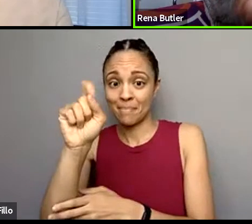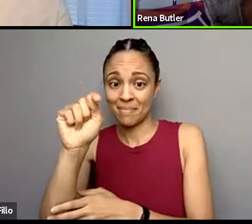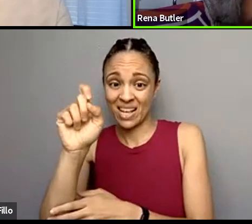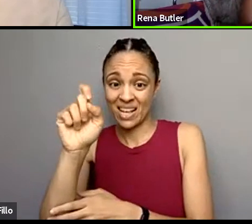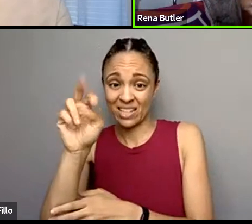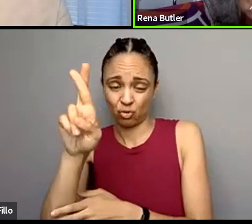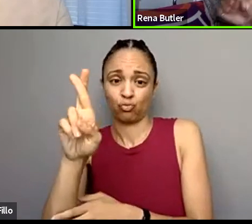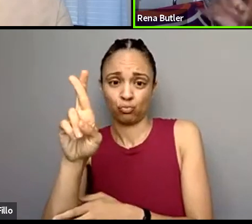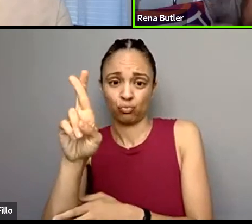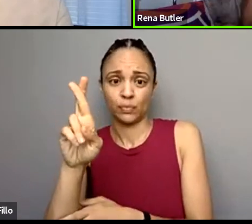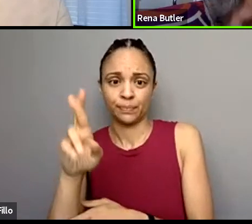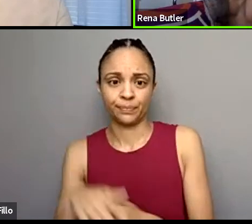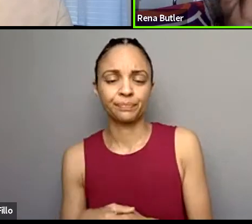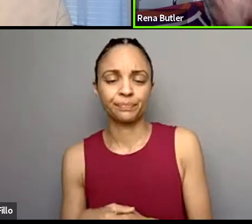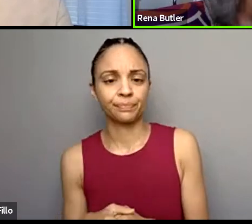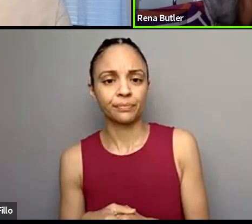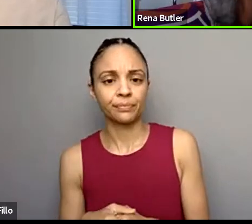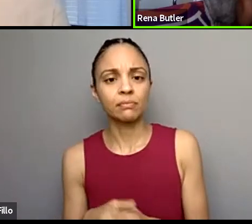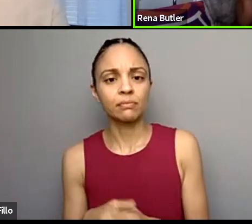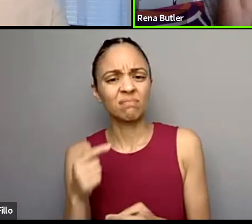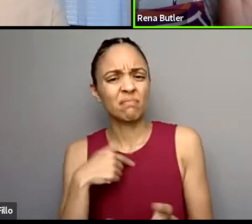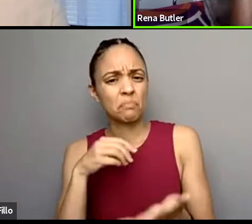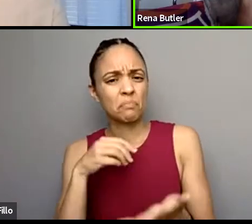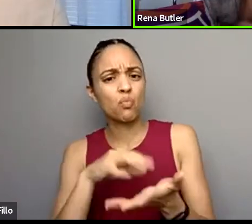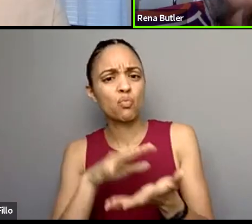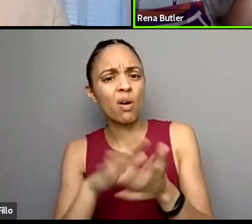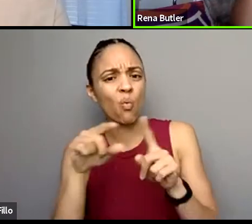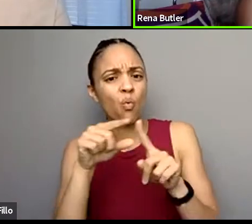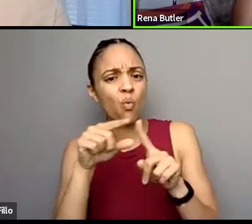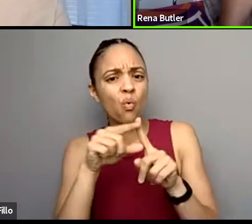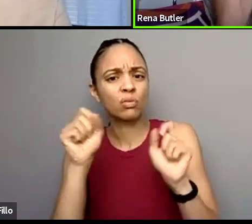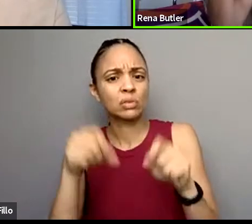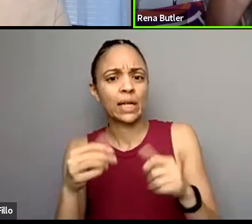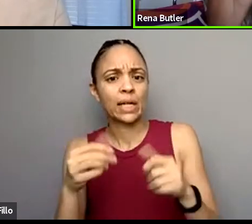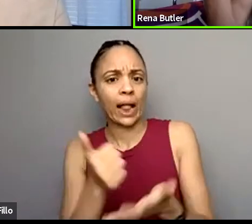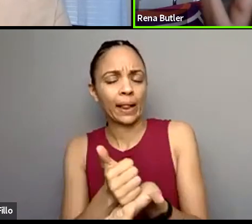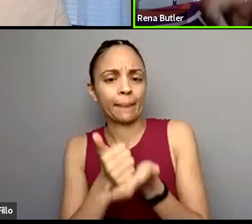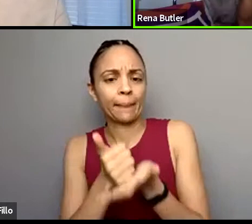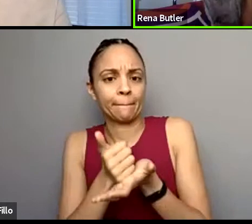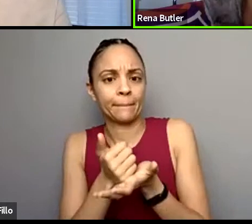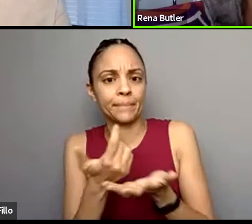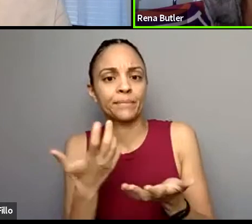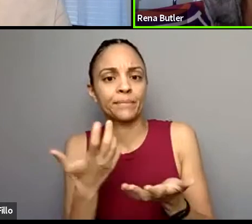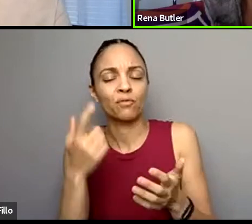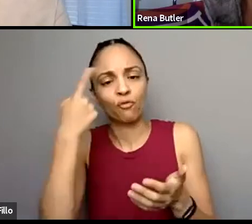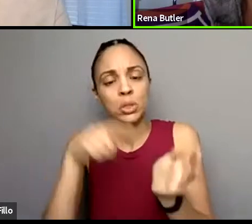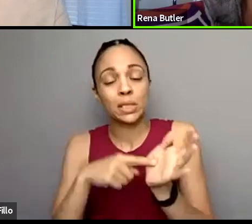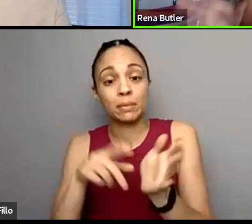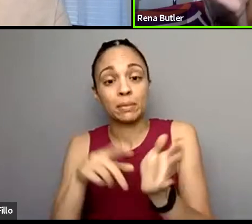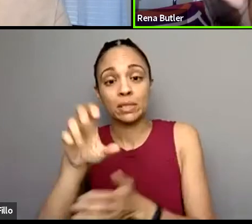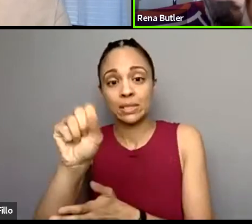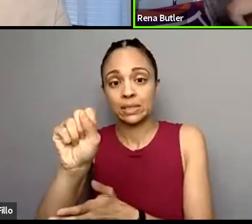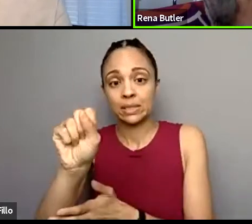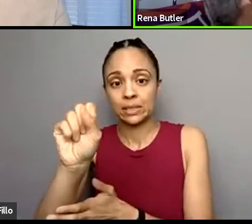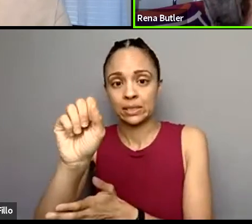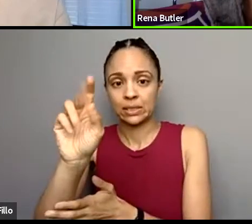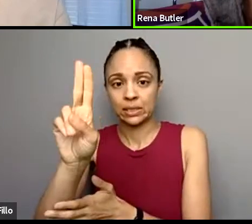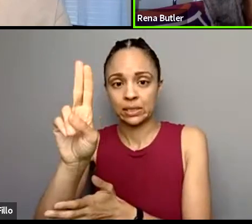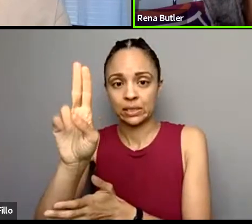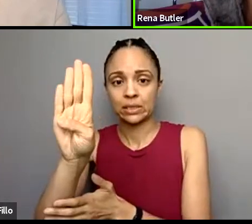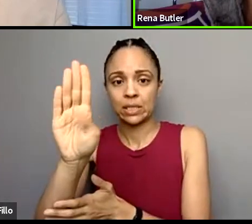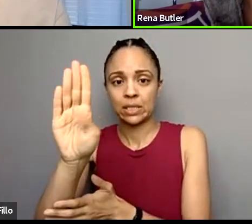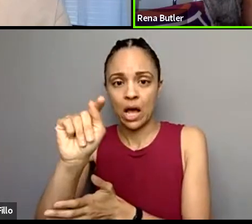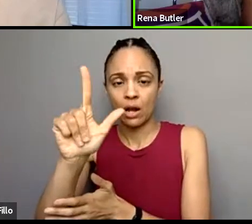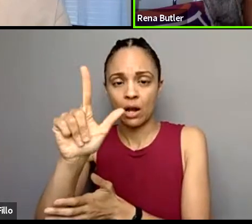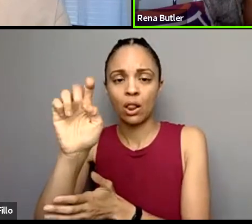thing. And I'll write down words, subtlety, and then forget what I saw with Kyle, but remember the feeling